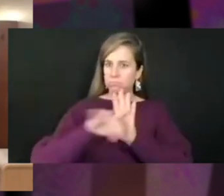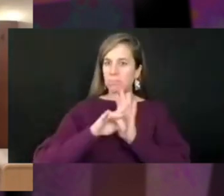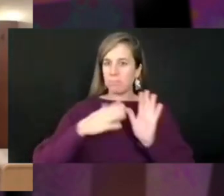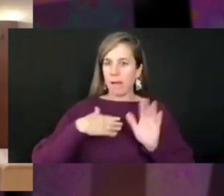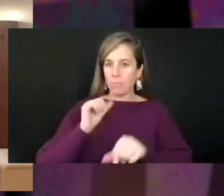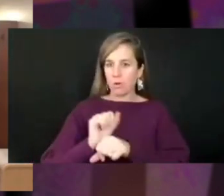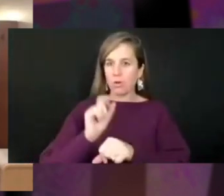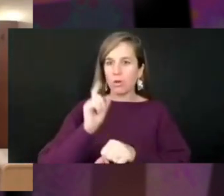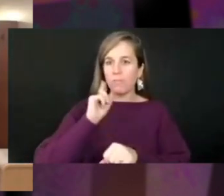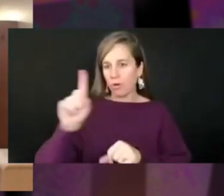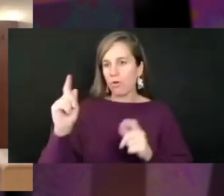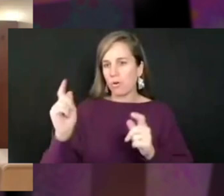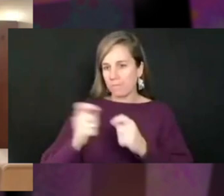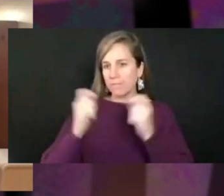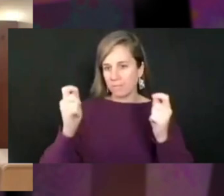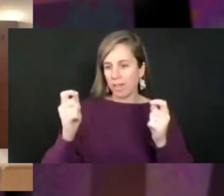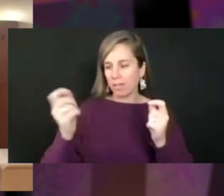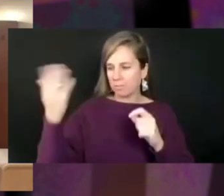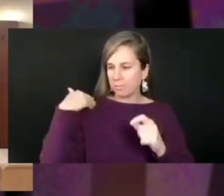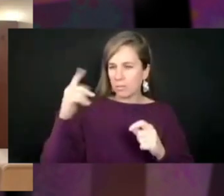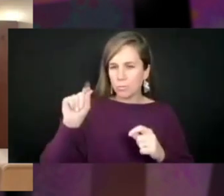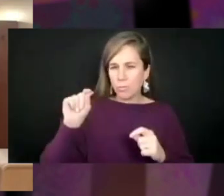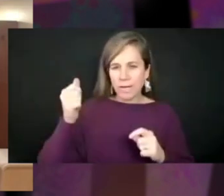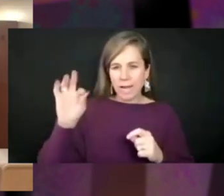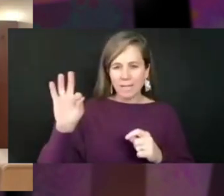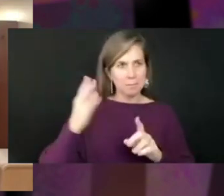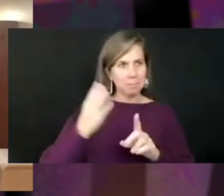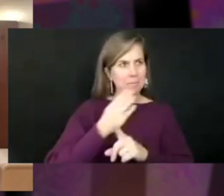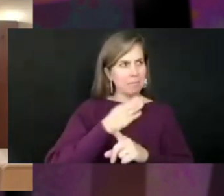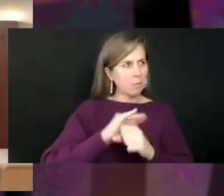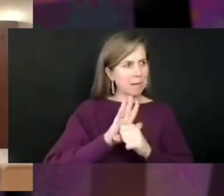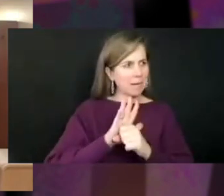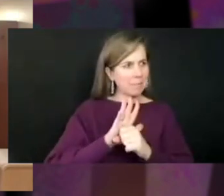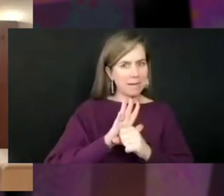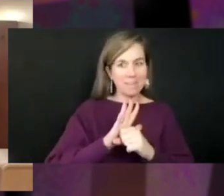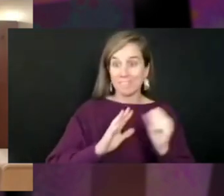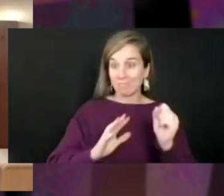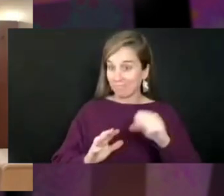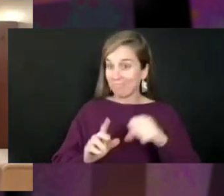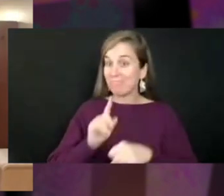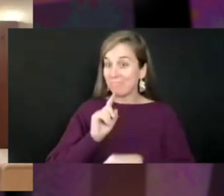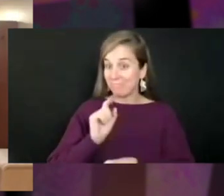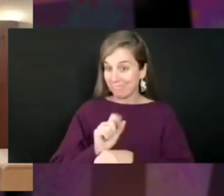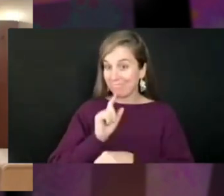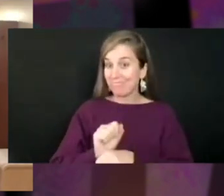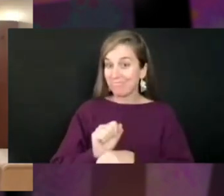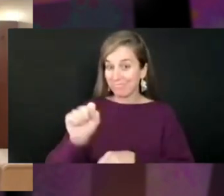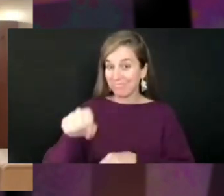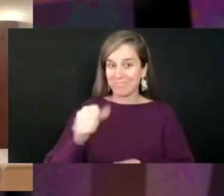Festival back in 2019. I think, was that before the pandemic? I don't even know. It sure was.